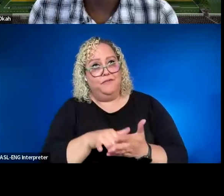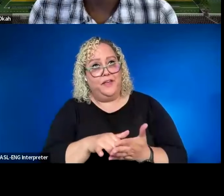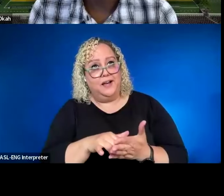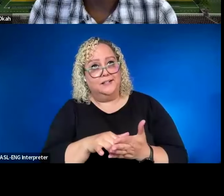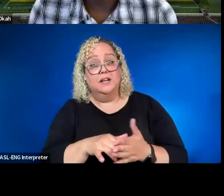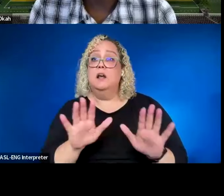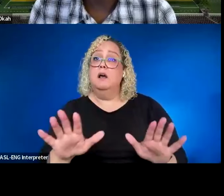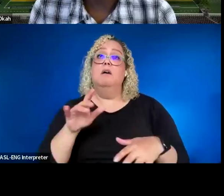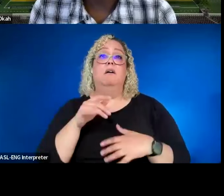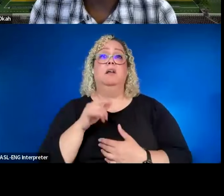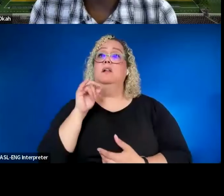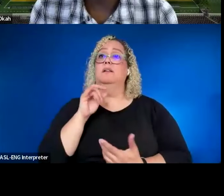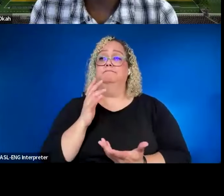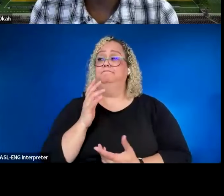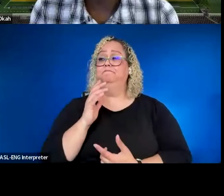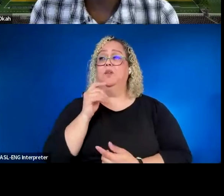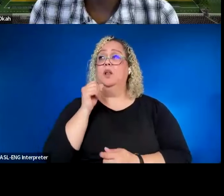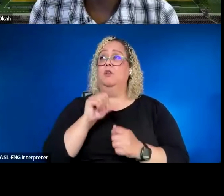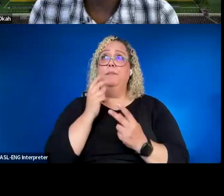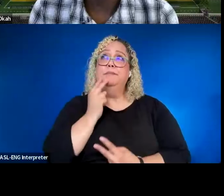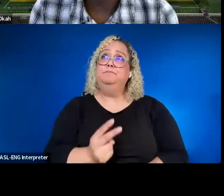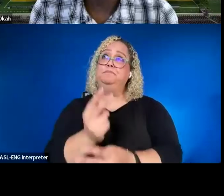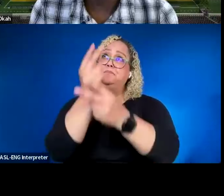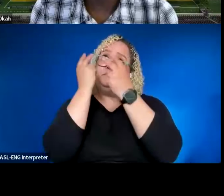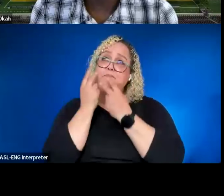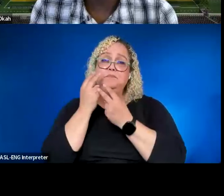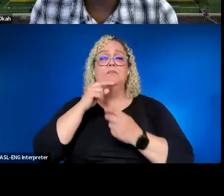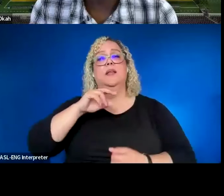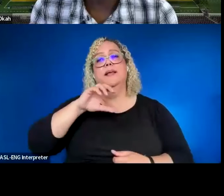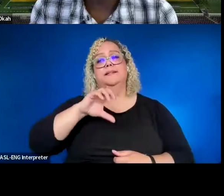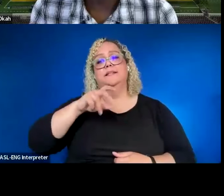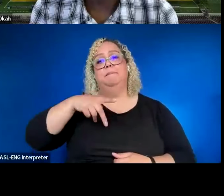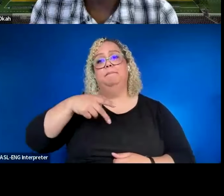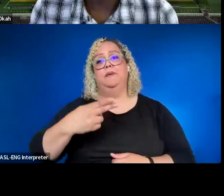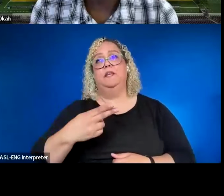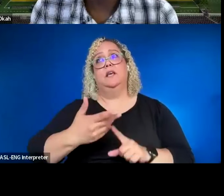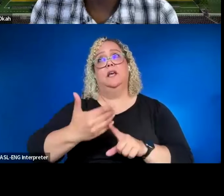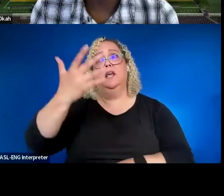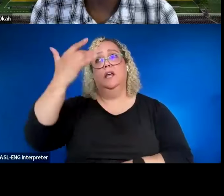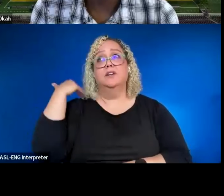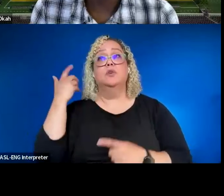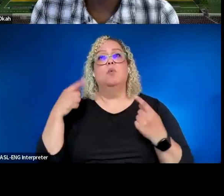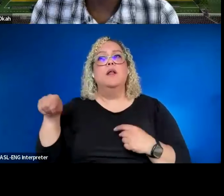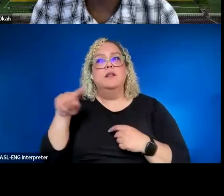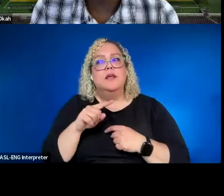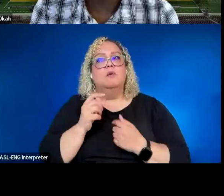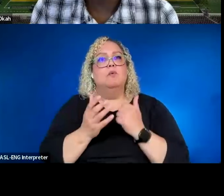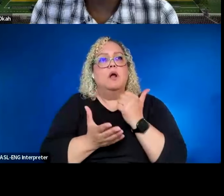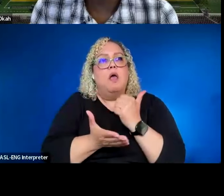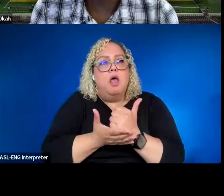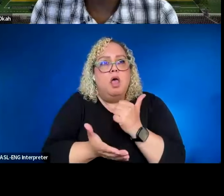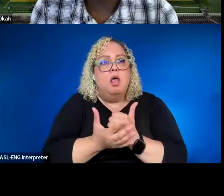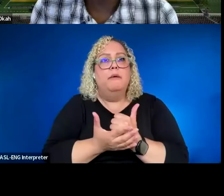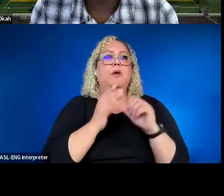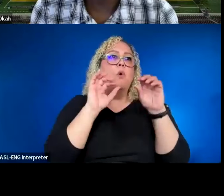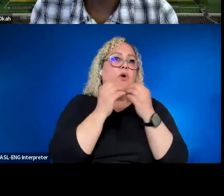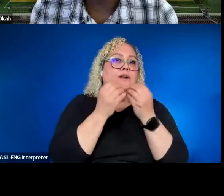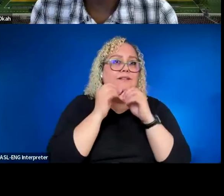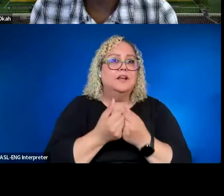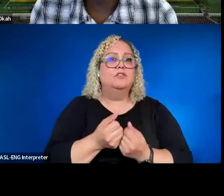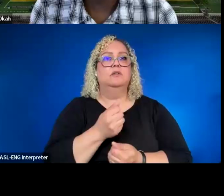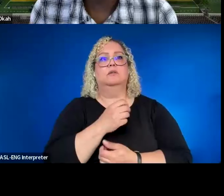of CCPH, in which they were helping organizations, academic institutions